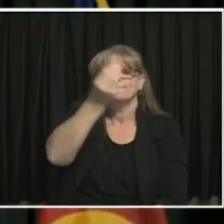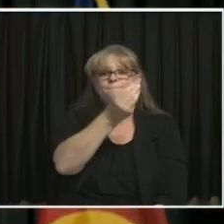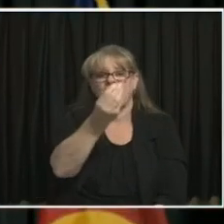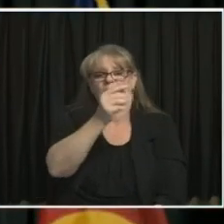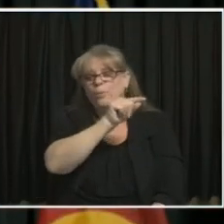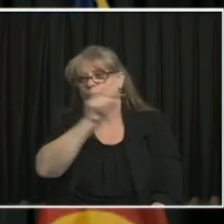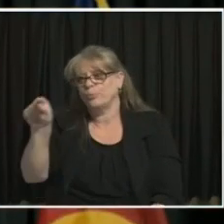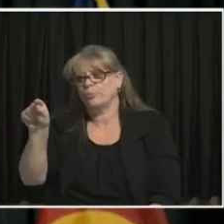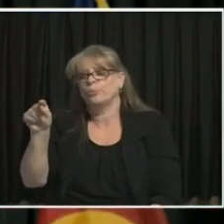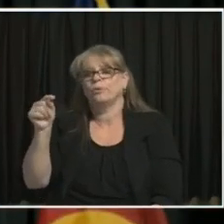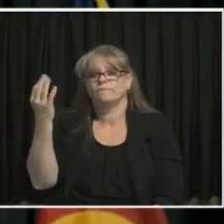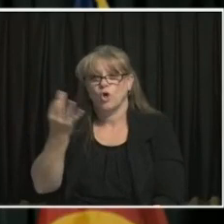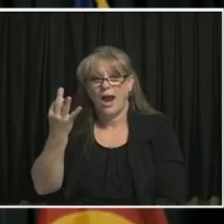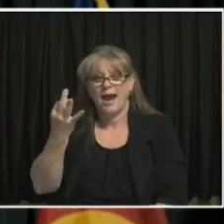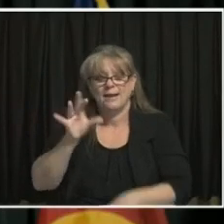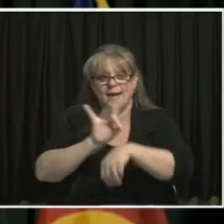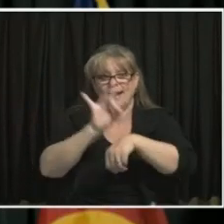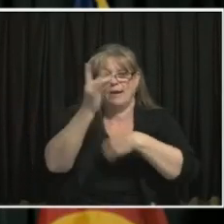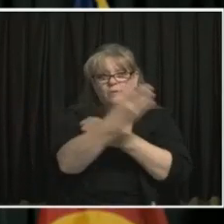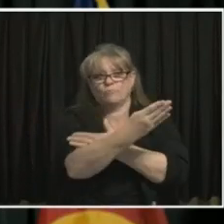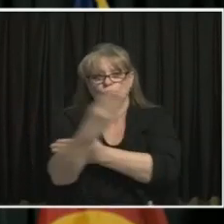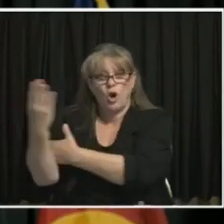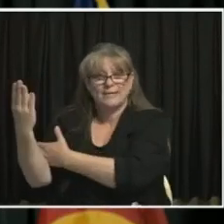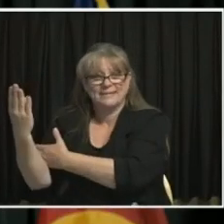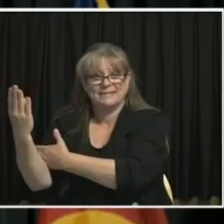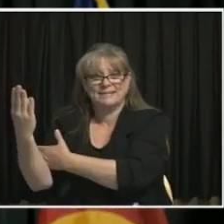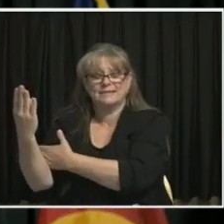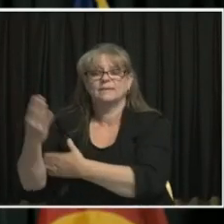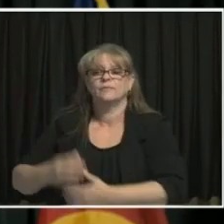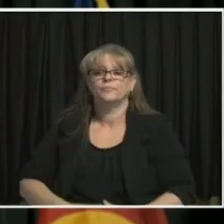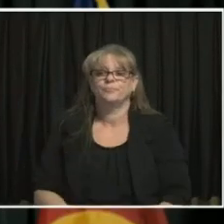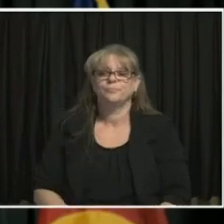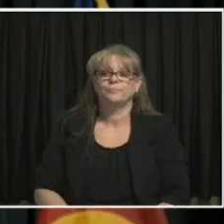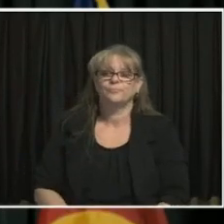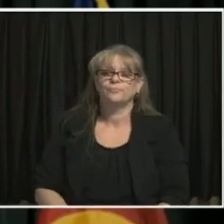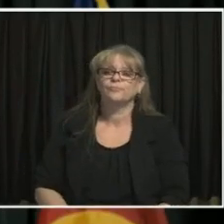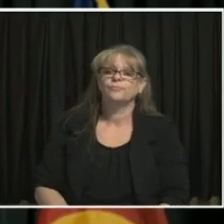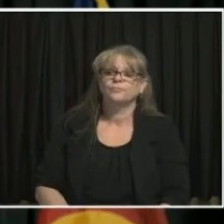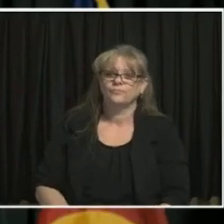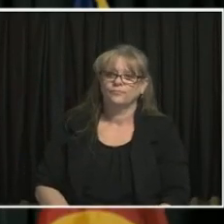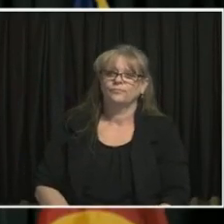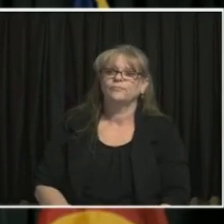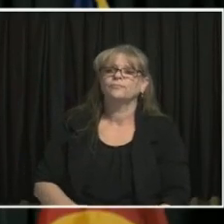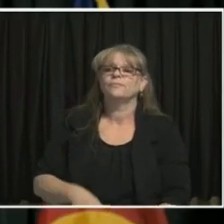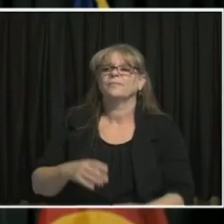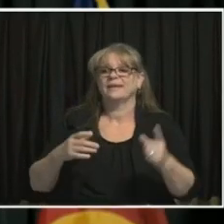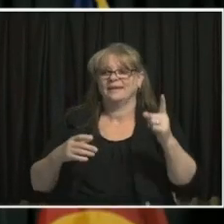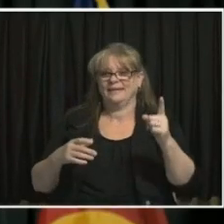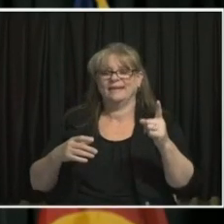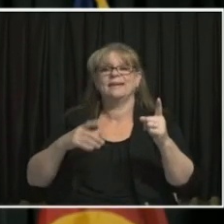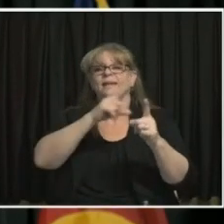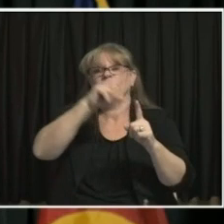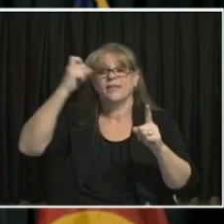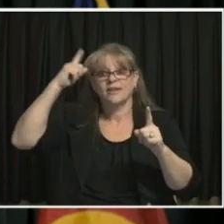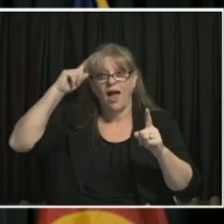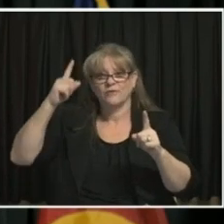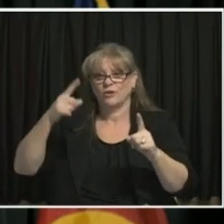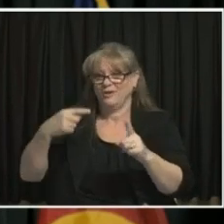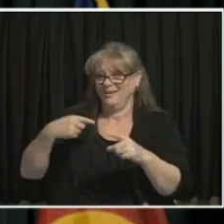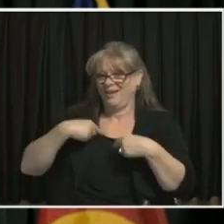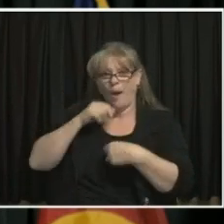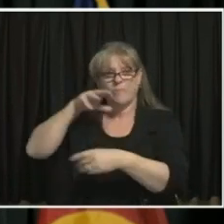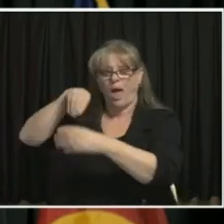Don't worry, I'm not in the actual one. It'll just be the teachers talking to the kids. I know that they'd turn it off pretty quickly if it were me giving a lecture about